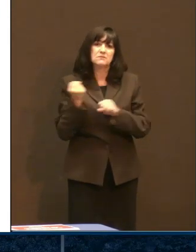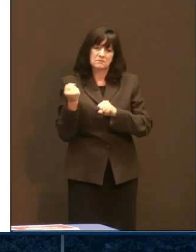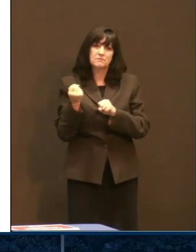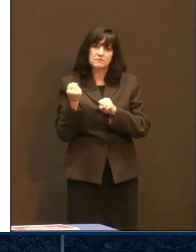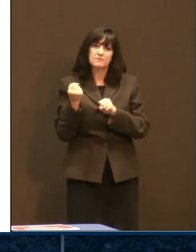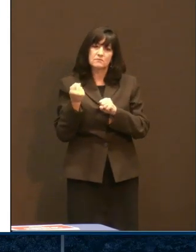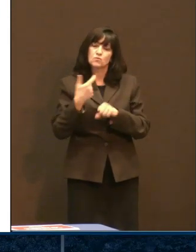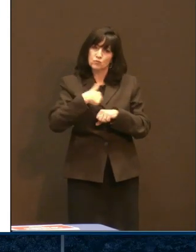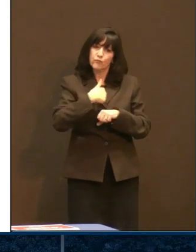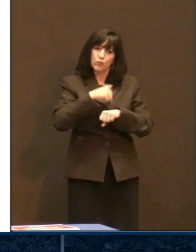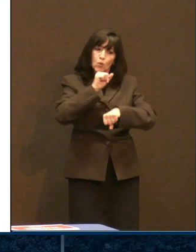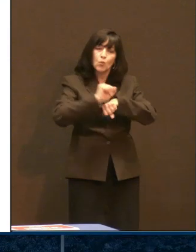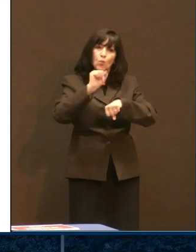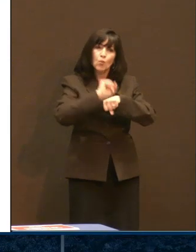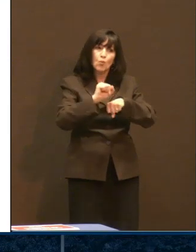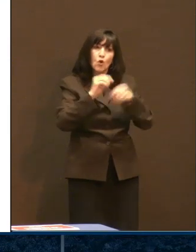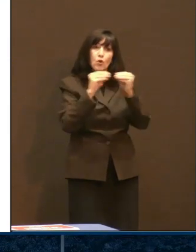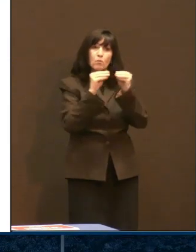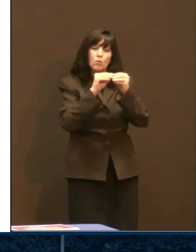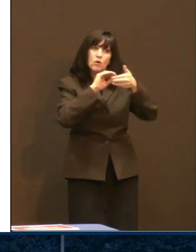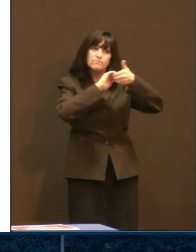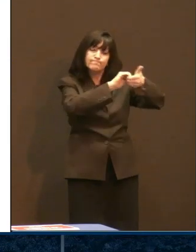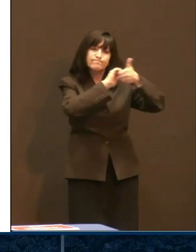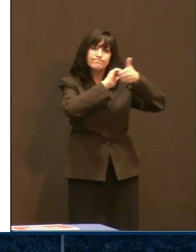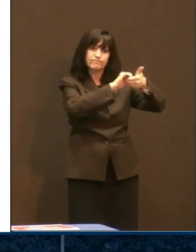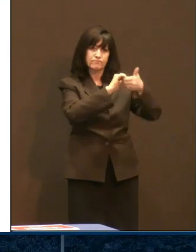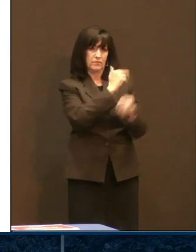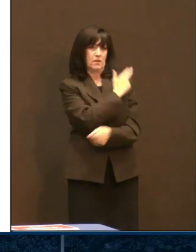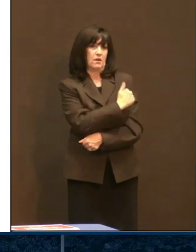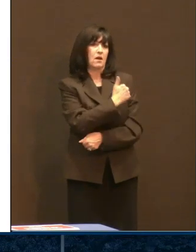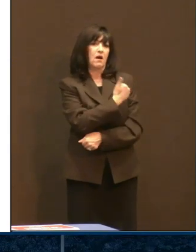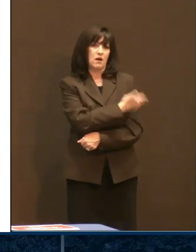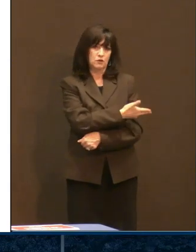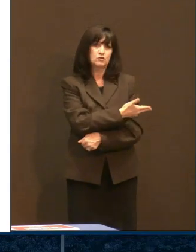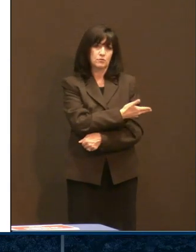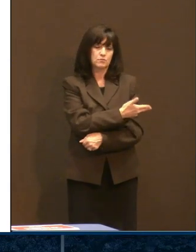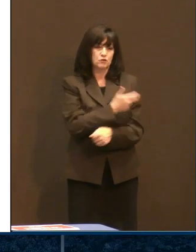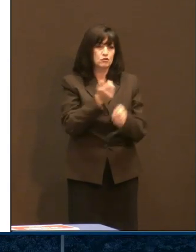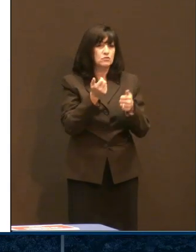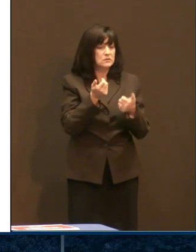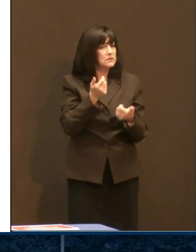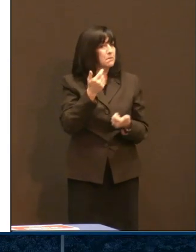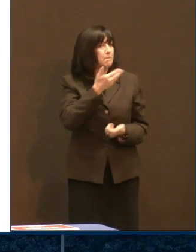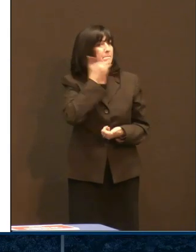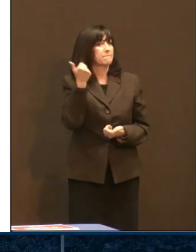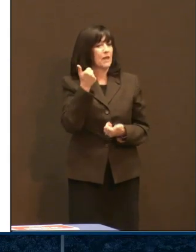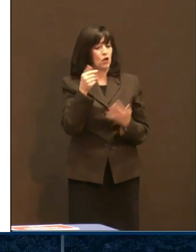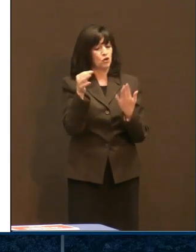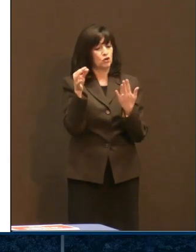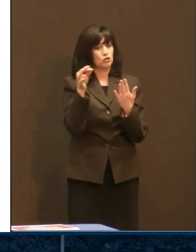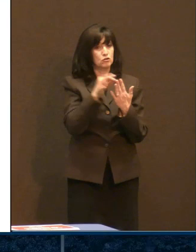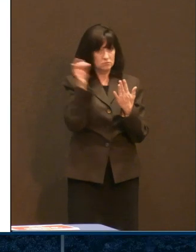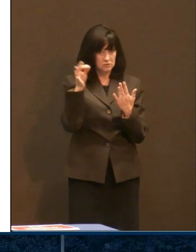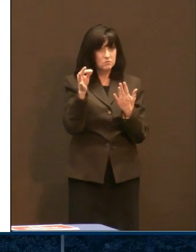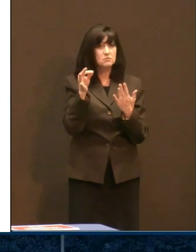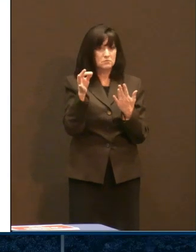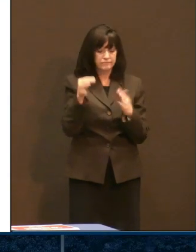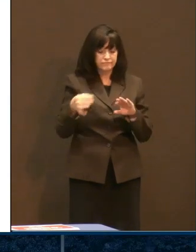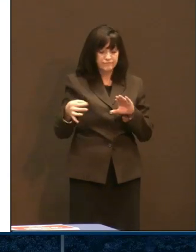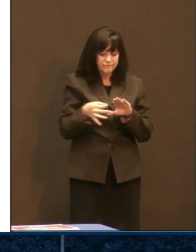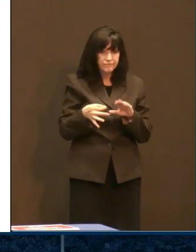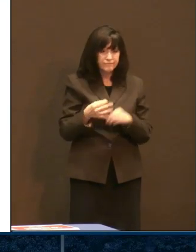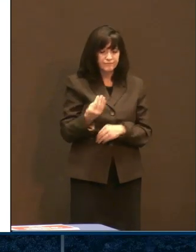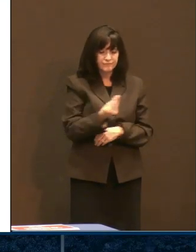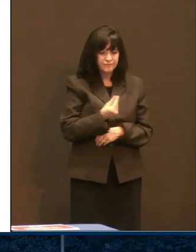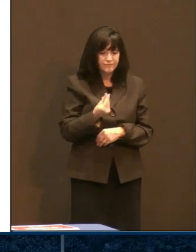hospitals and our other partners to do that kind of joint approach with the finger stick antibody test and the nasal swab PCR